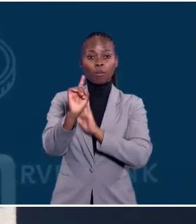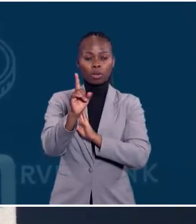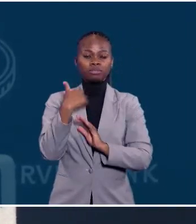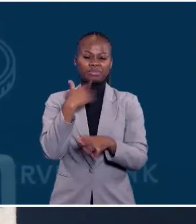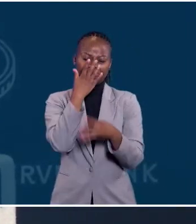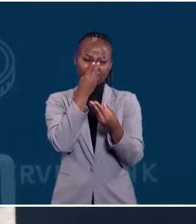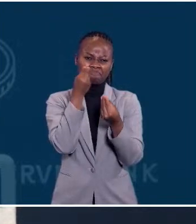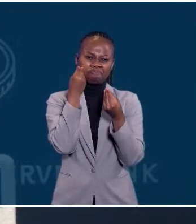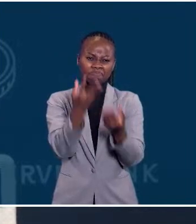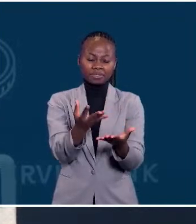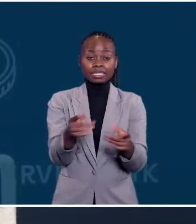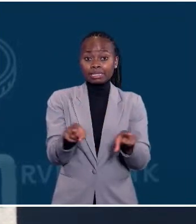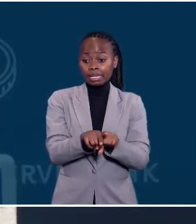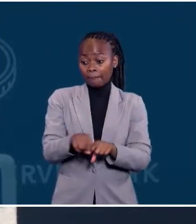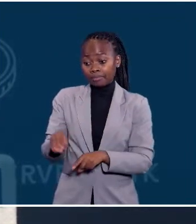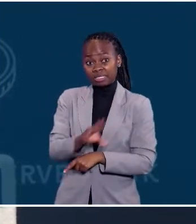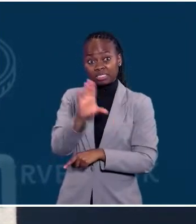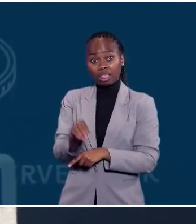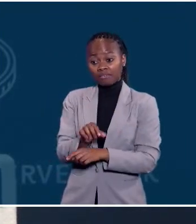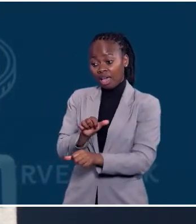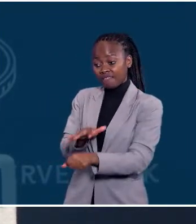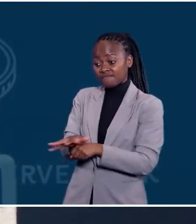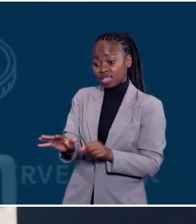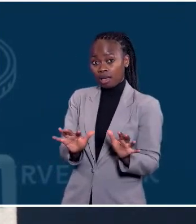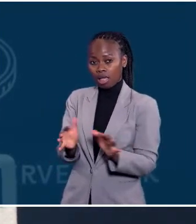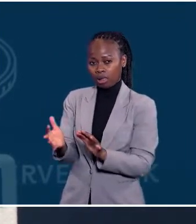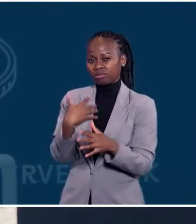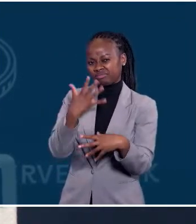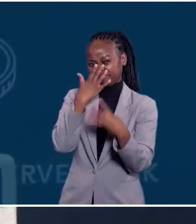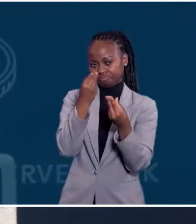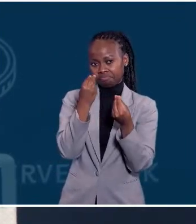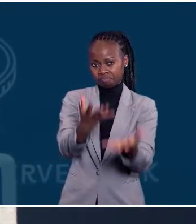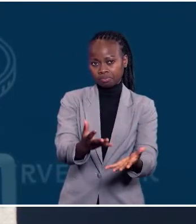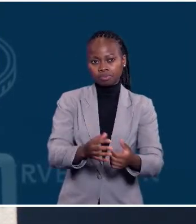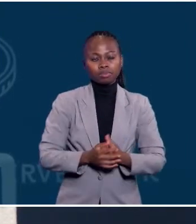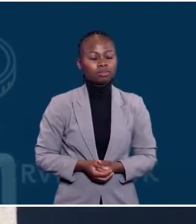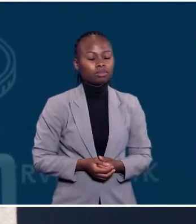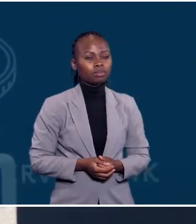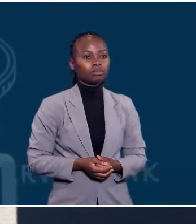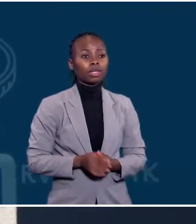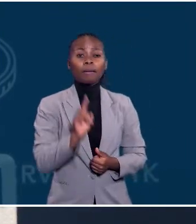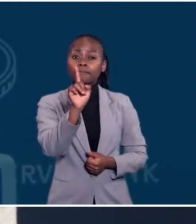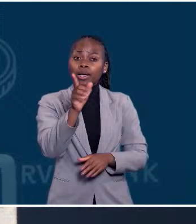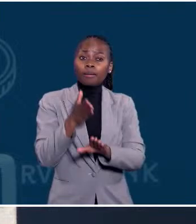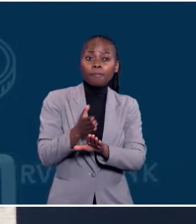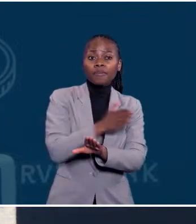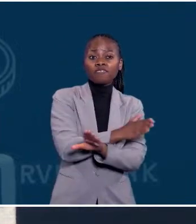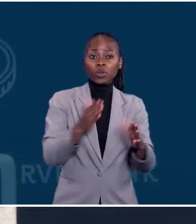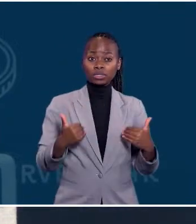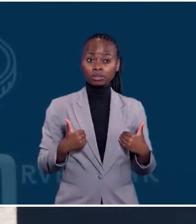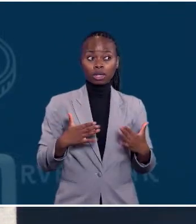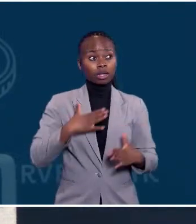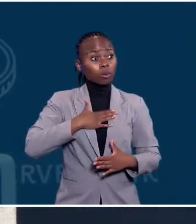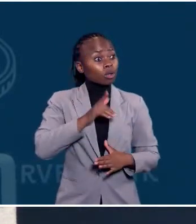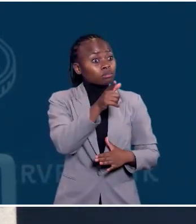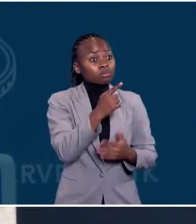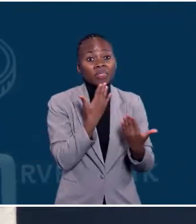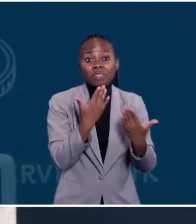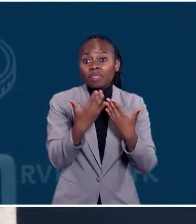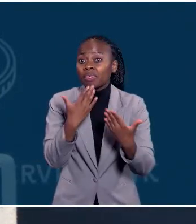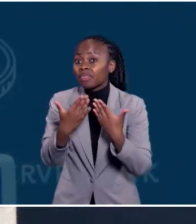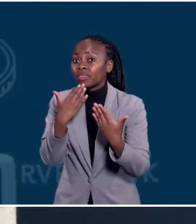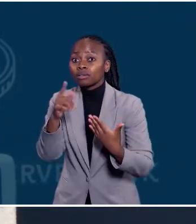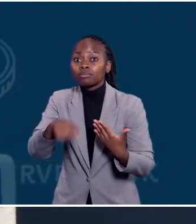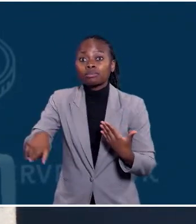about what they mean for us. Before I start, I just want to thank all the SARB staff who work very